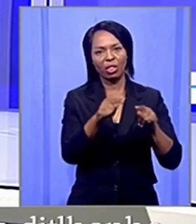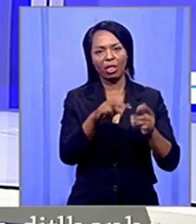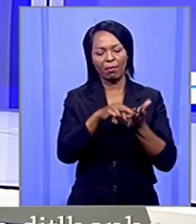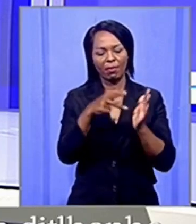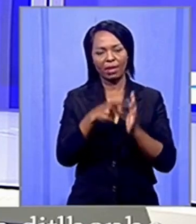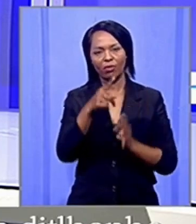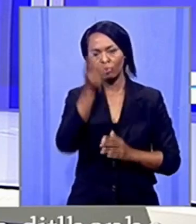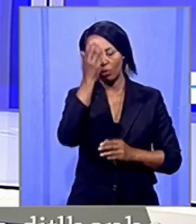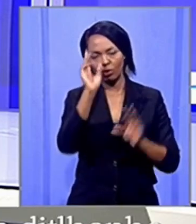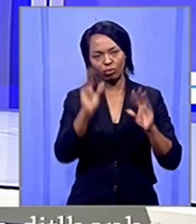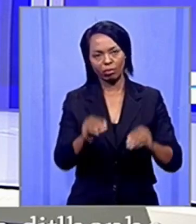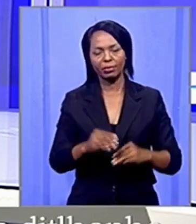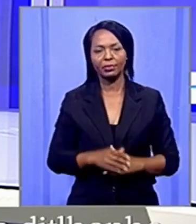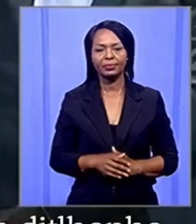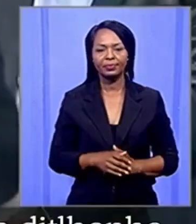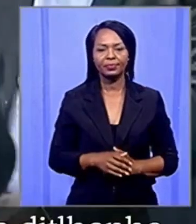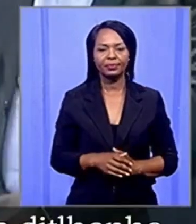mena.